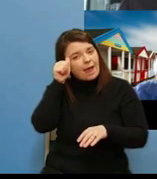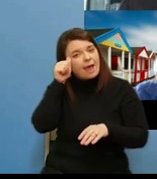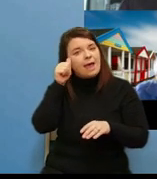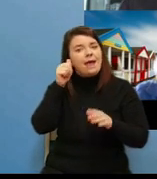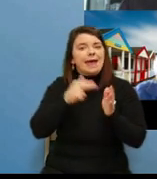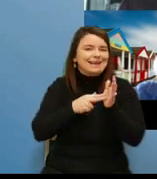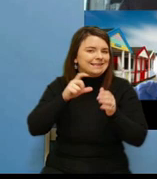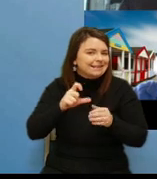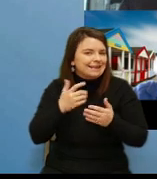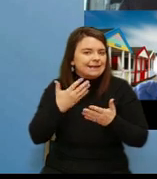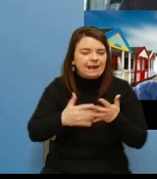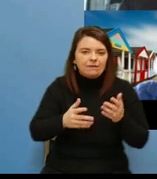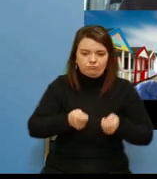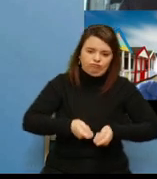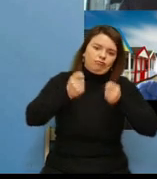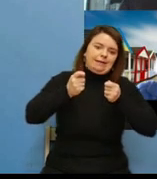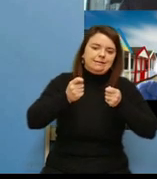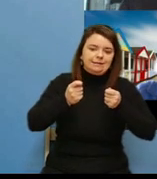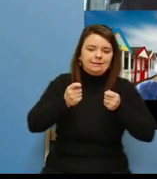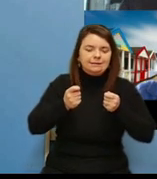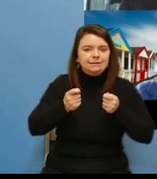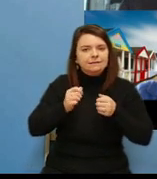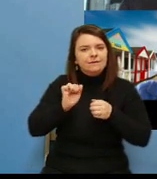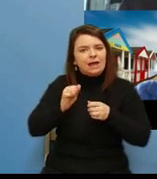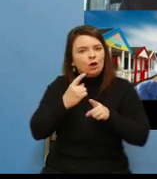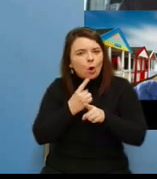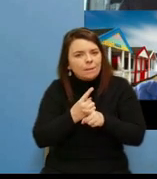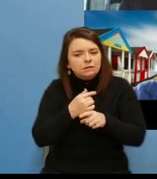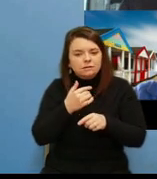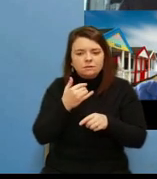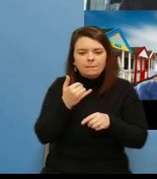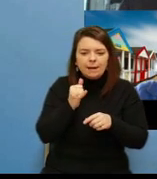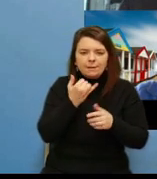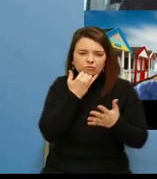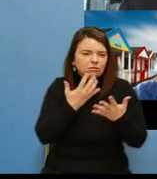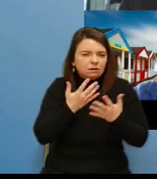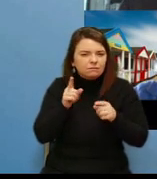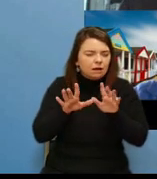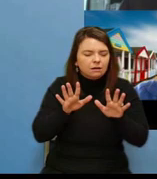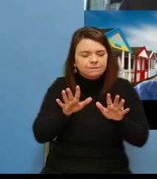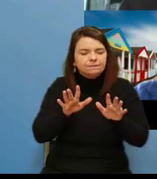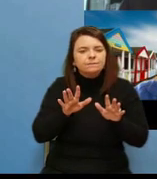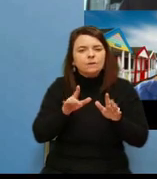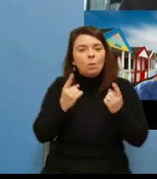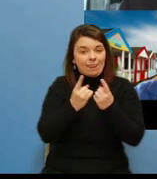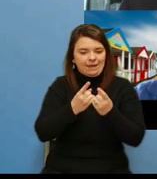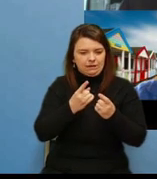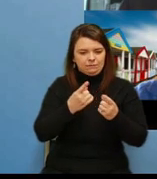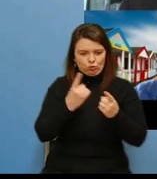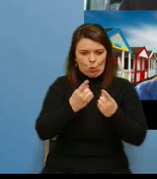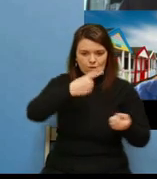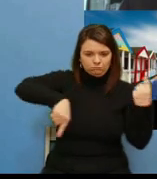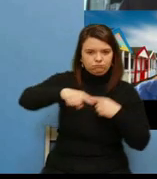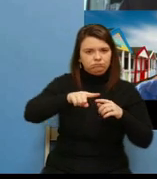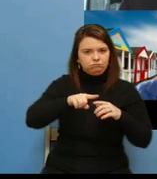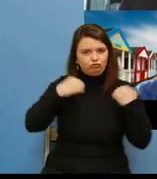covered, and I'm conscious that the LMC didn't explicitly raise it from my reading of their comments, and so it may be a resolve point.